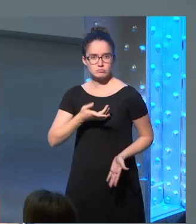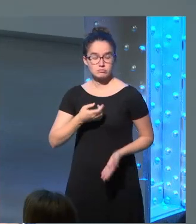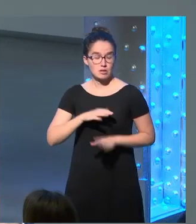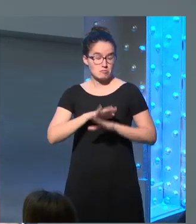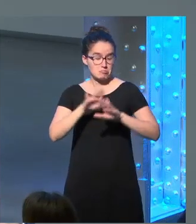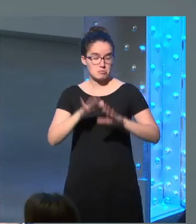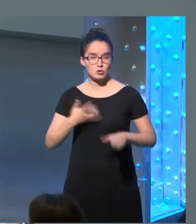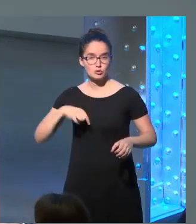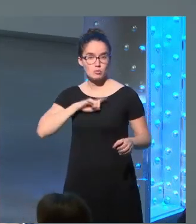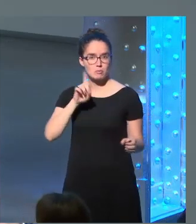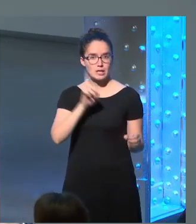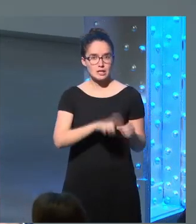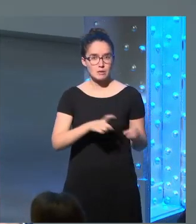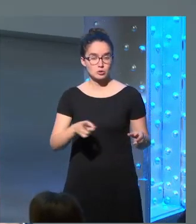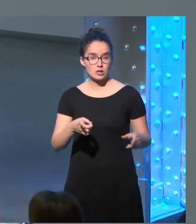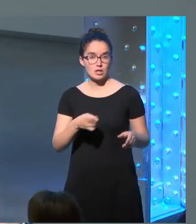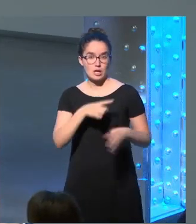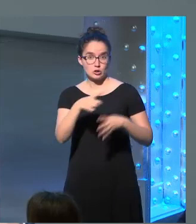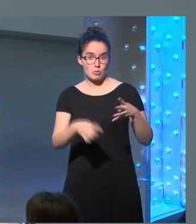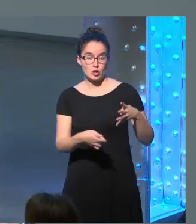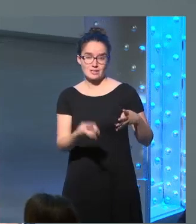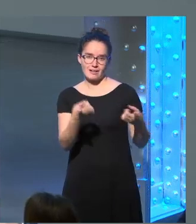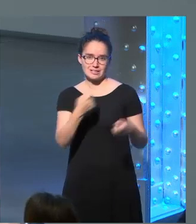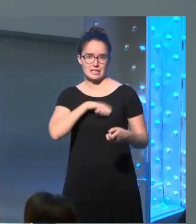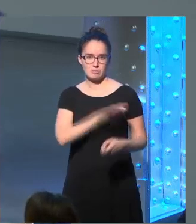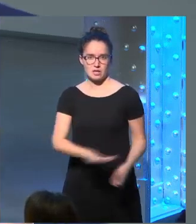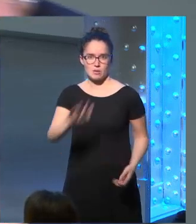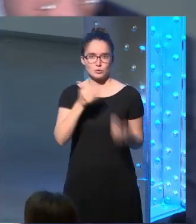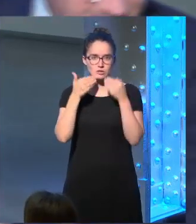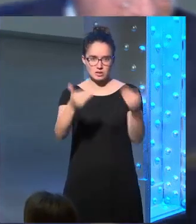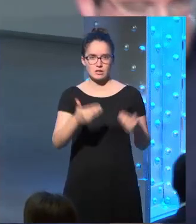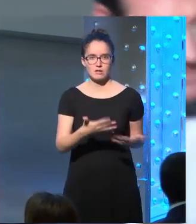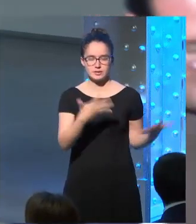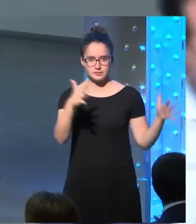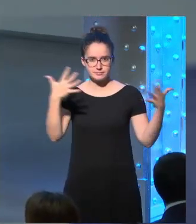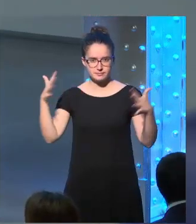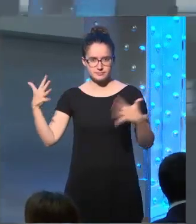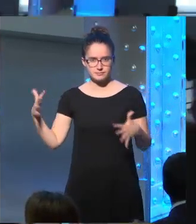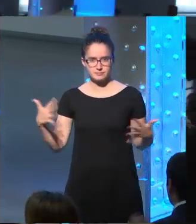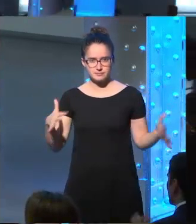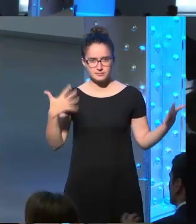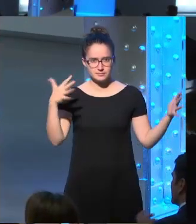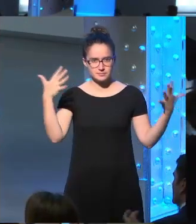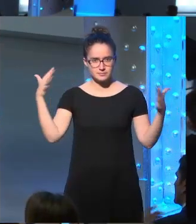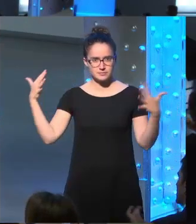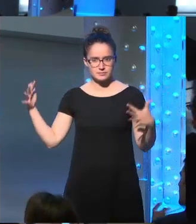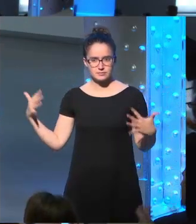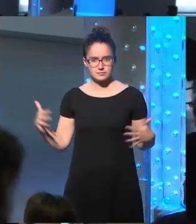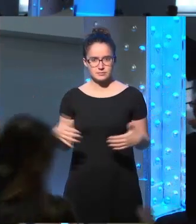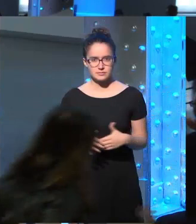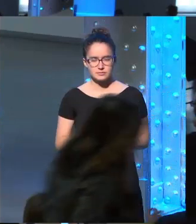passion and enthusiasm, and trying to become part of the solutions that this country needs. Thank you.